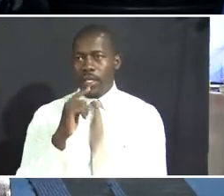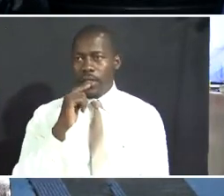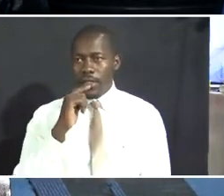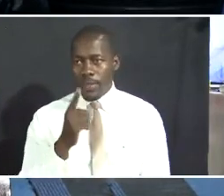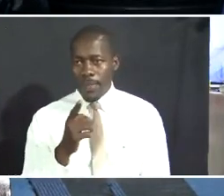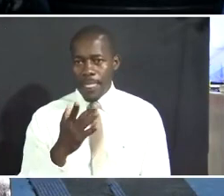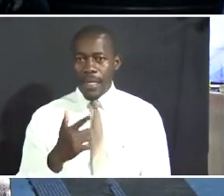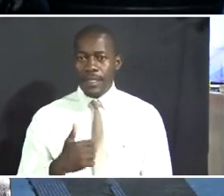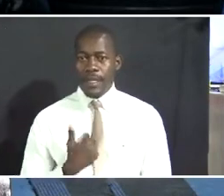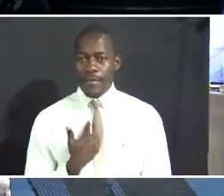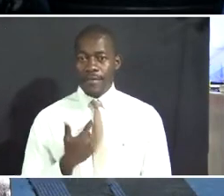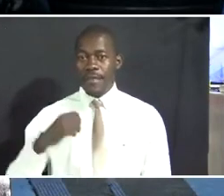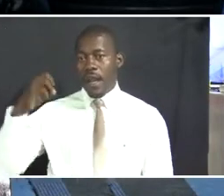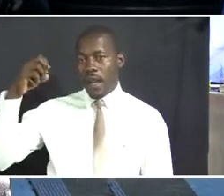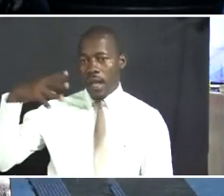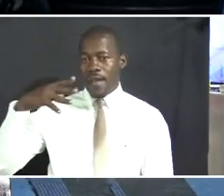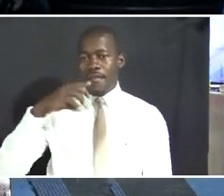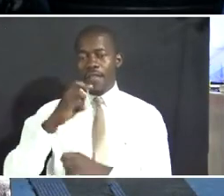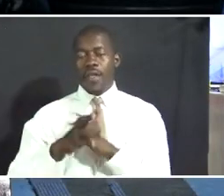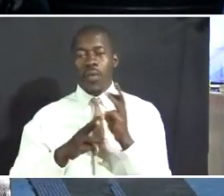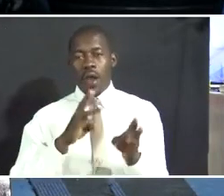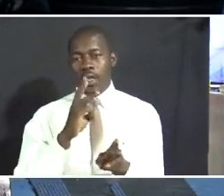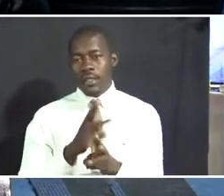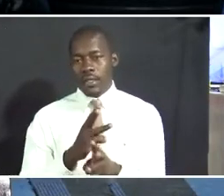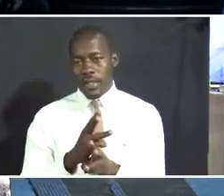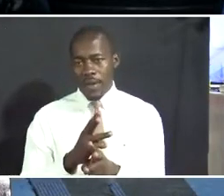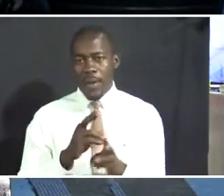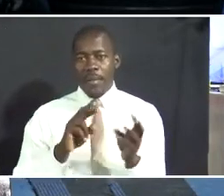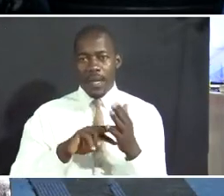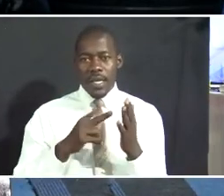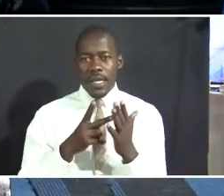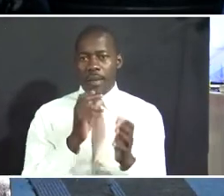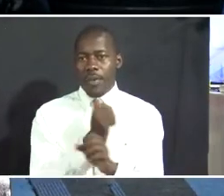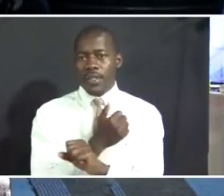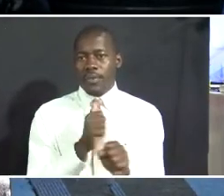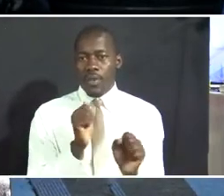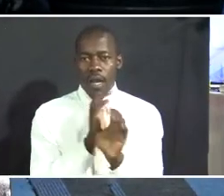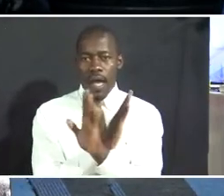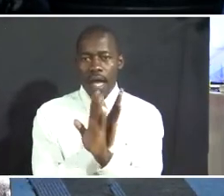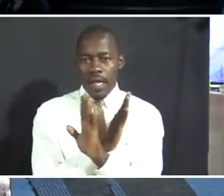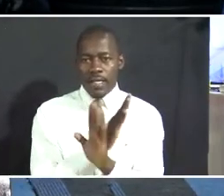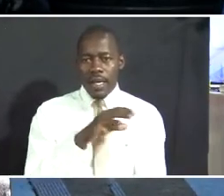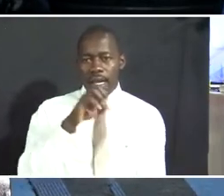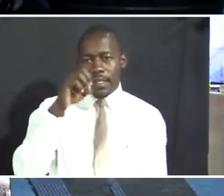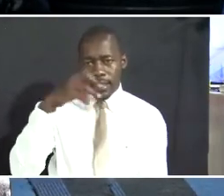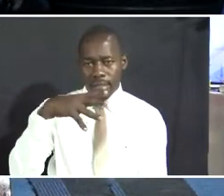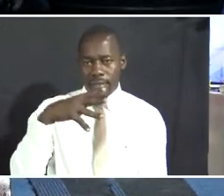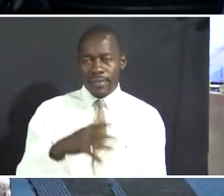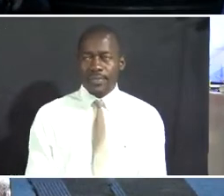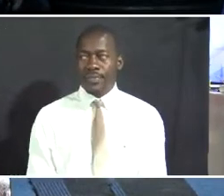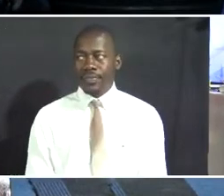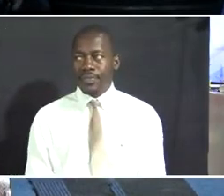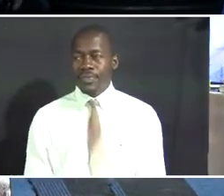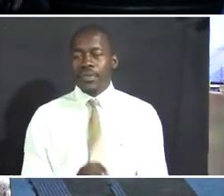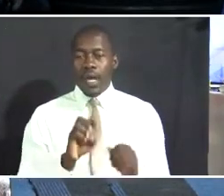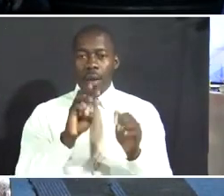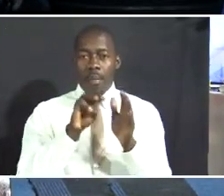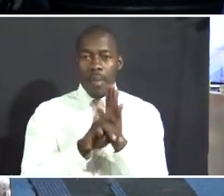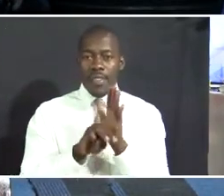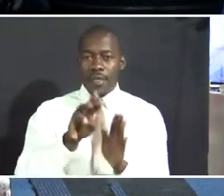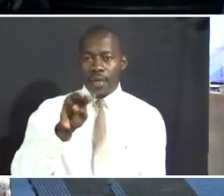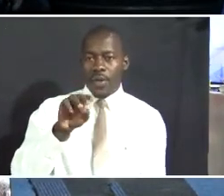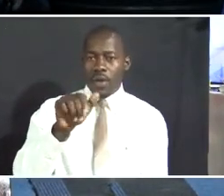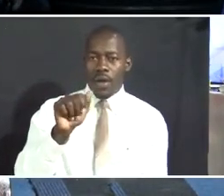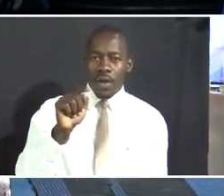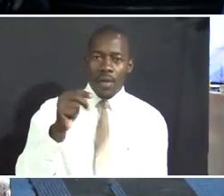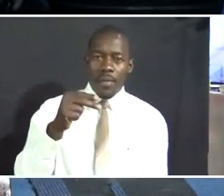the world, and you know we cannot actually hide that light. And Matthew chapter